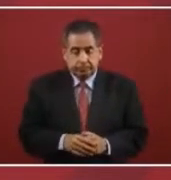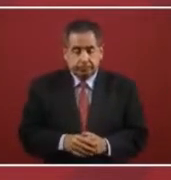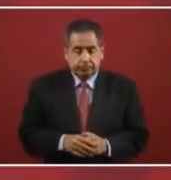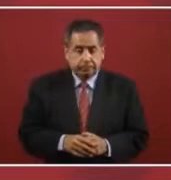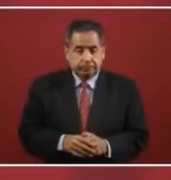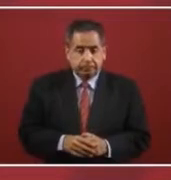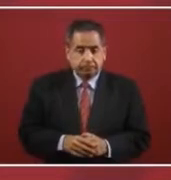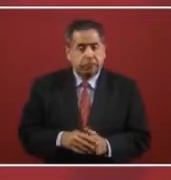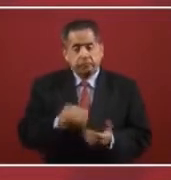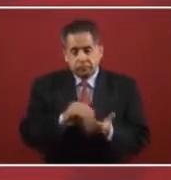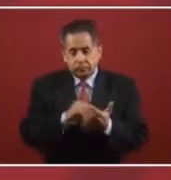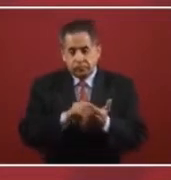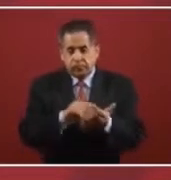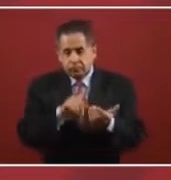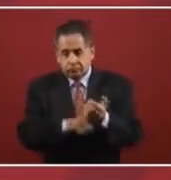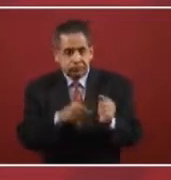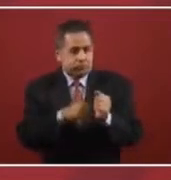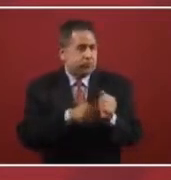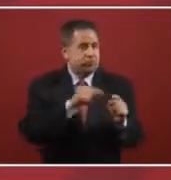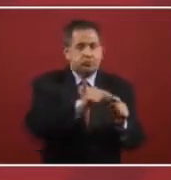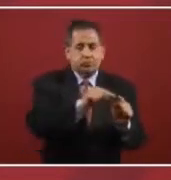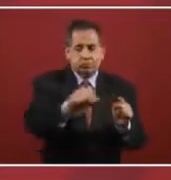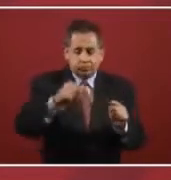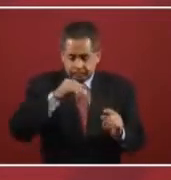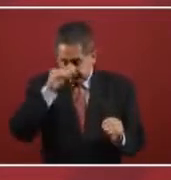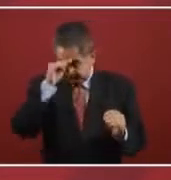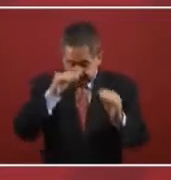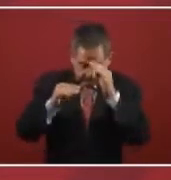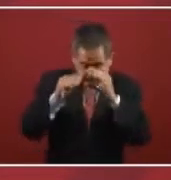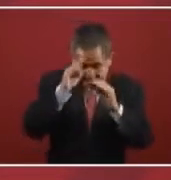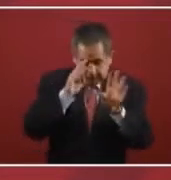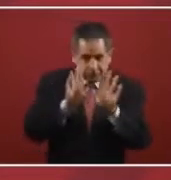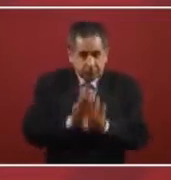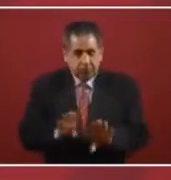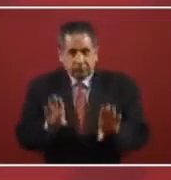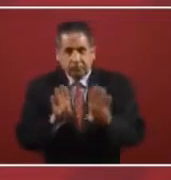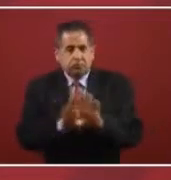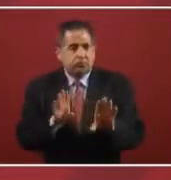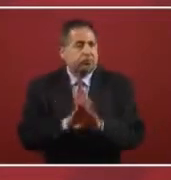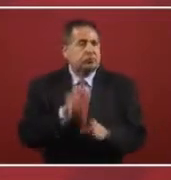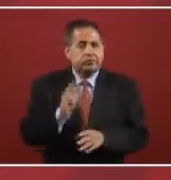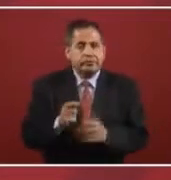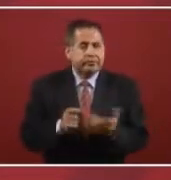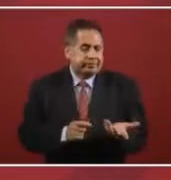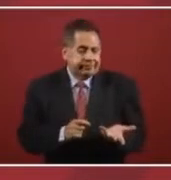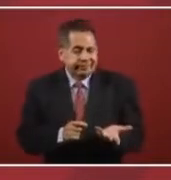And andan, they go thinking que